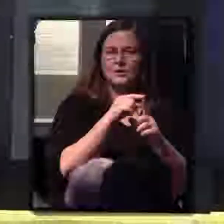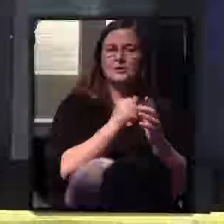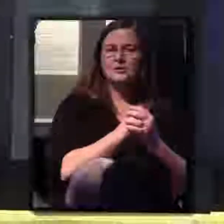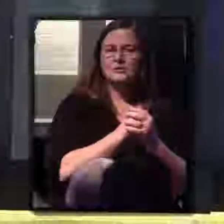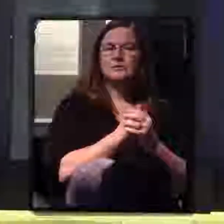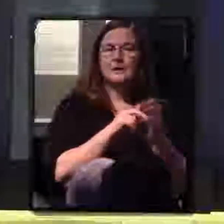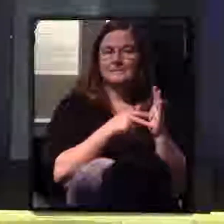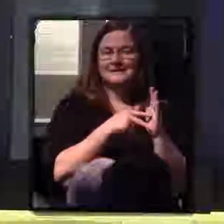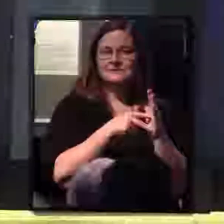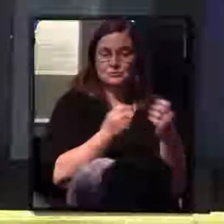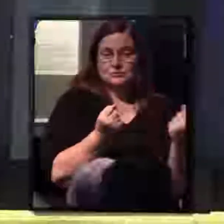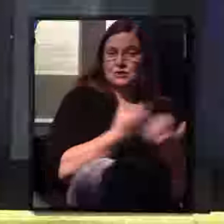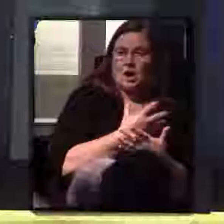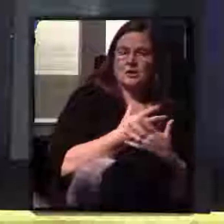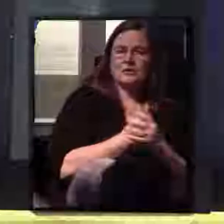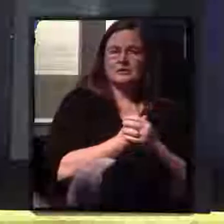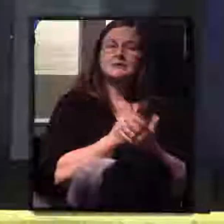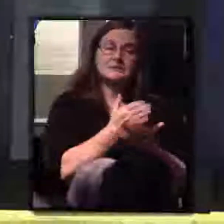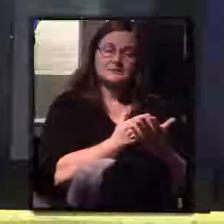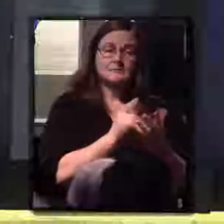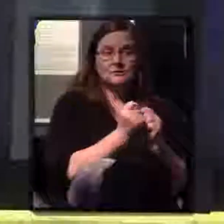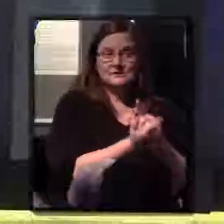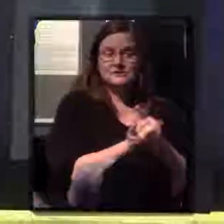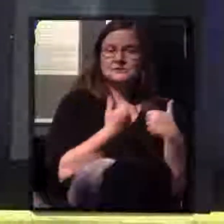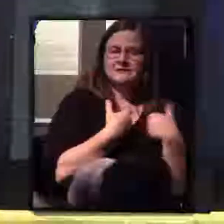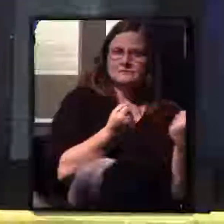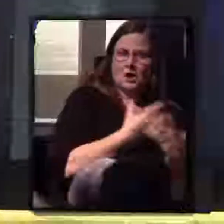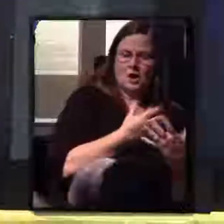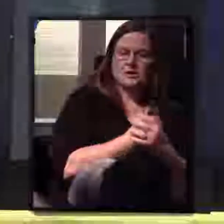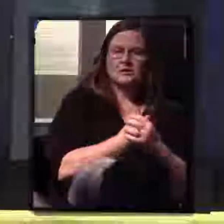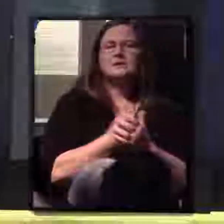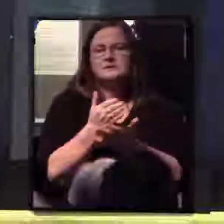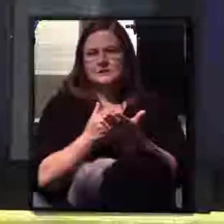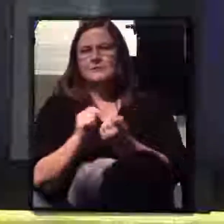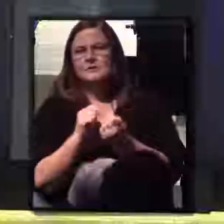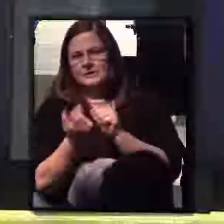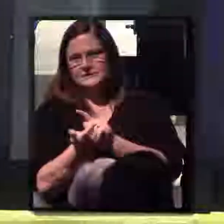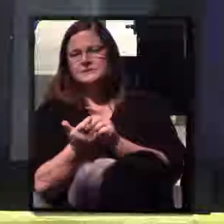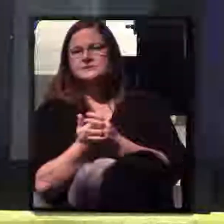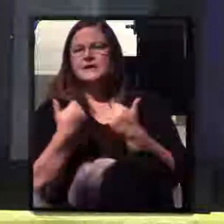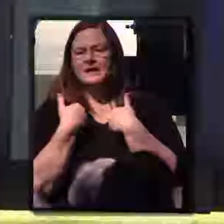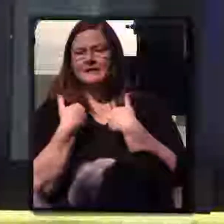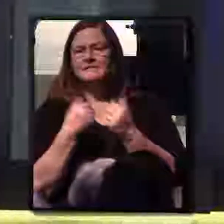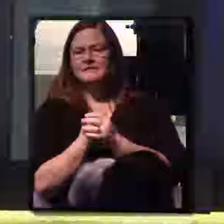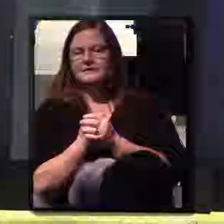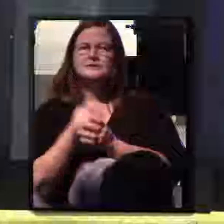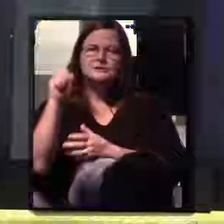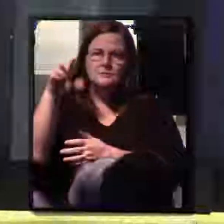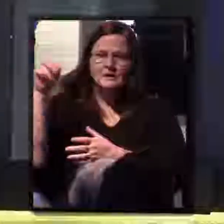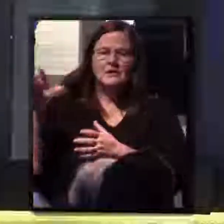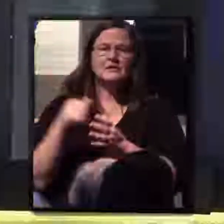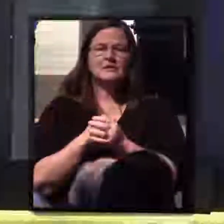Arabic that means to startle. And so some translations have startle, some translations have